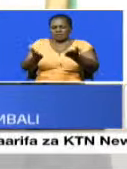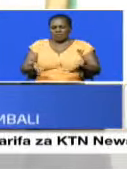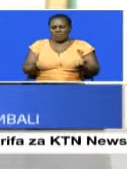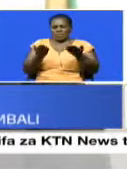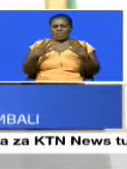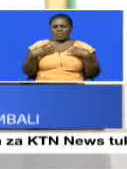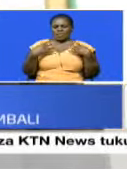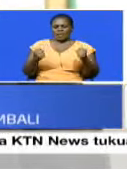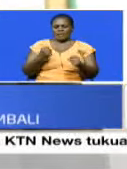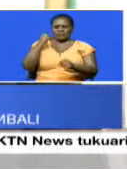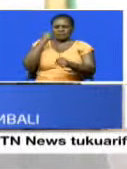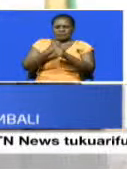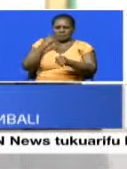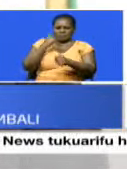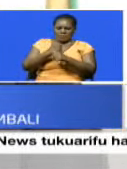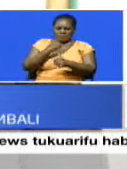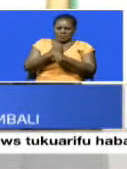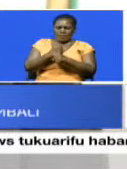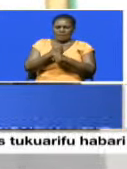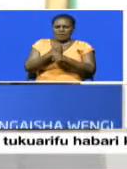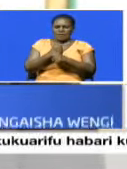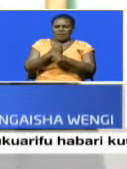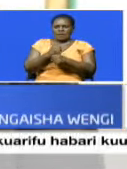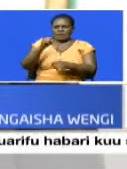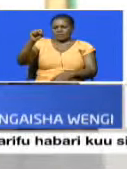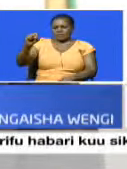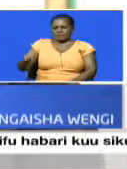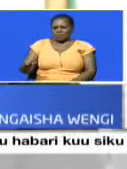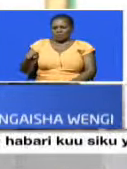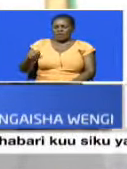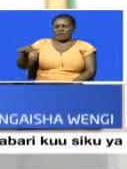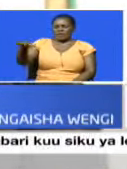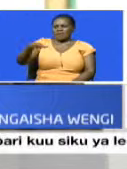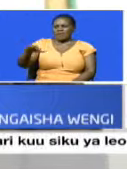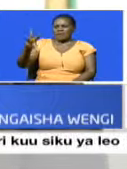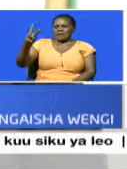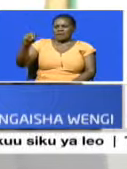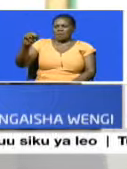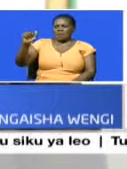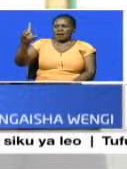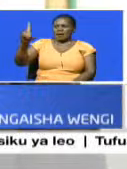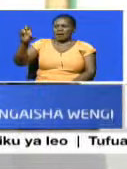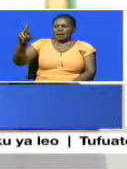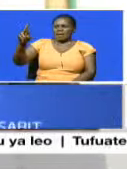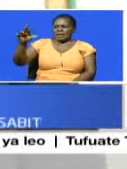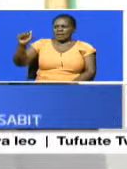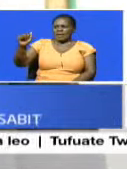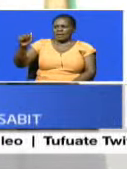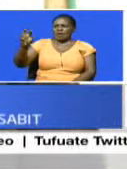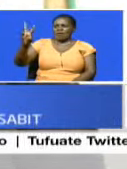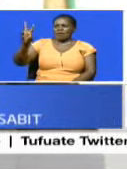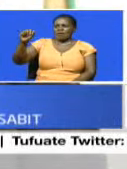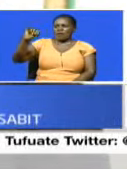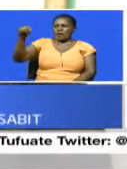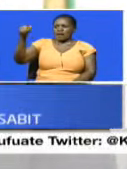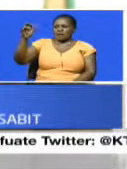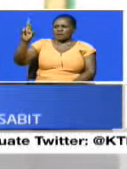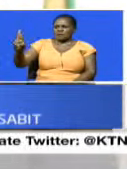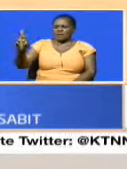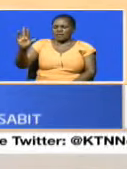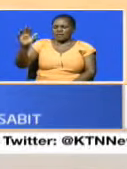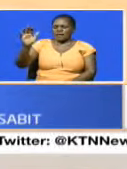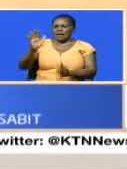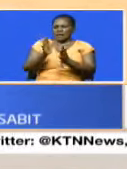healthcare for the entire southern Ethiopia region, Mandera West, Wajir North, and the people of